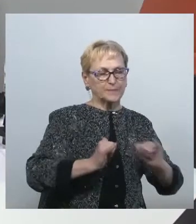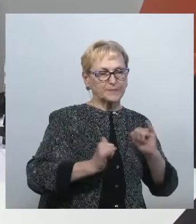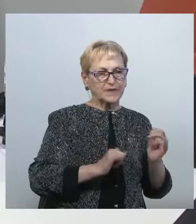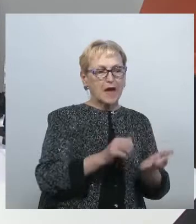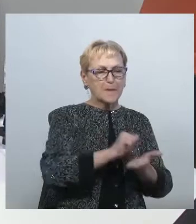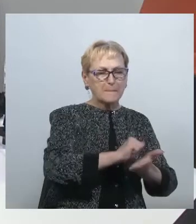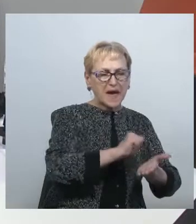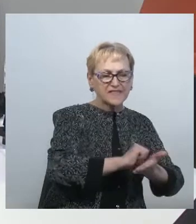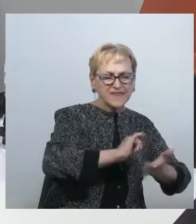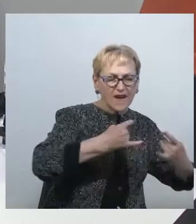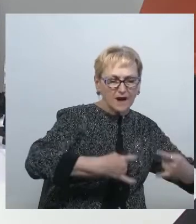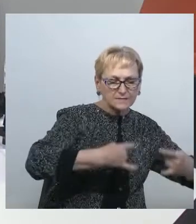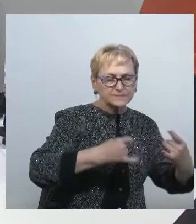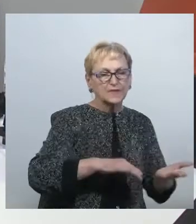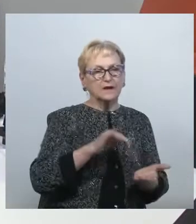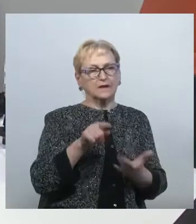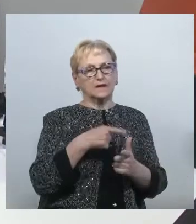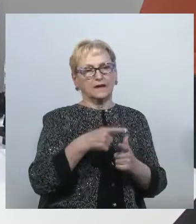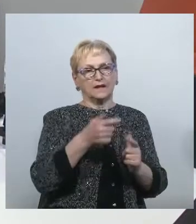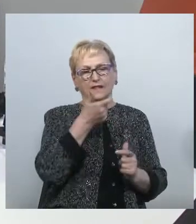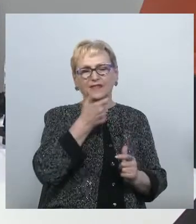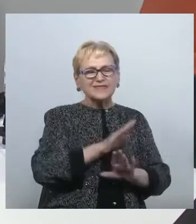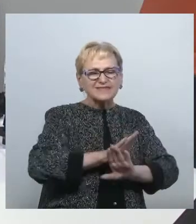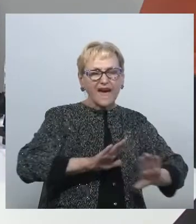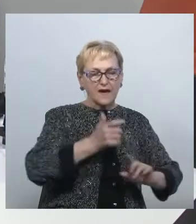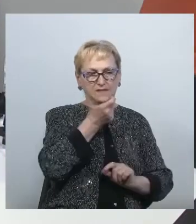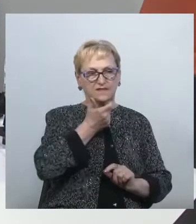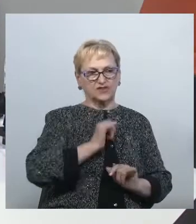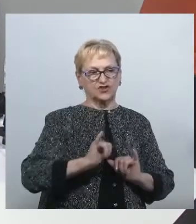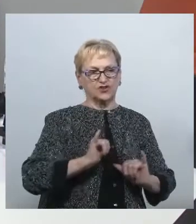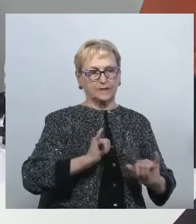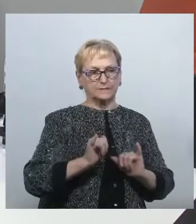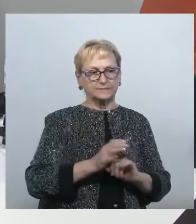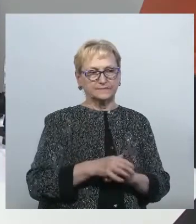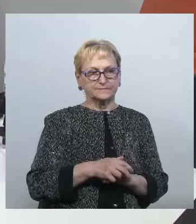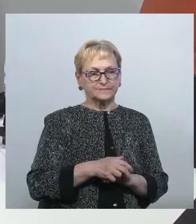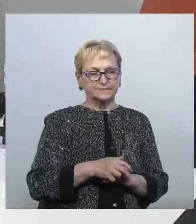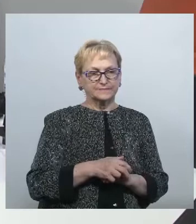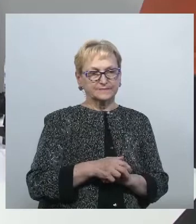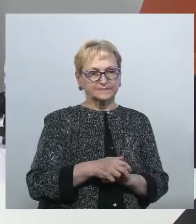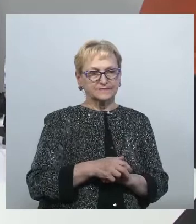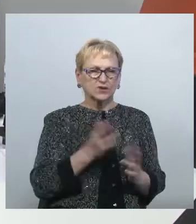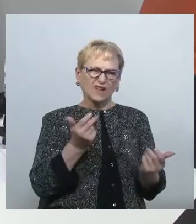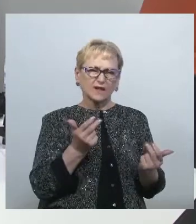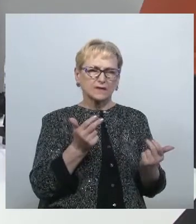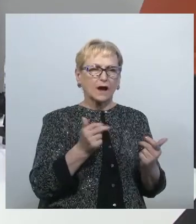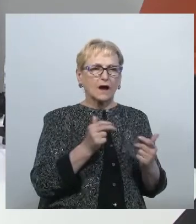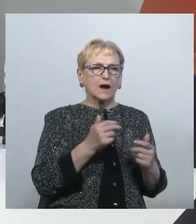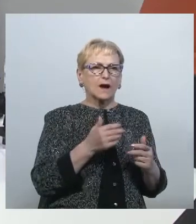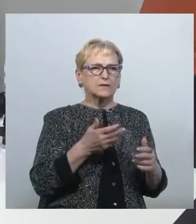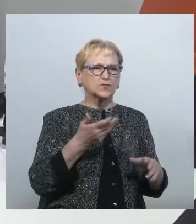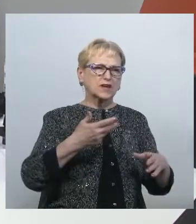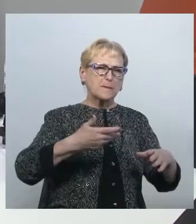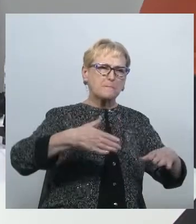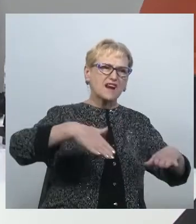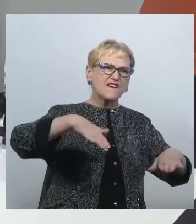non-ethical media. So those media which follow the ethical standards should receive